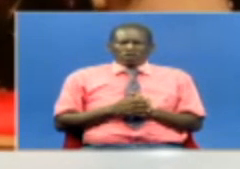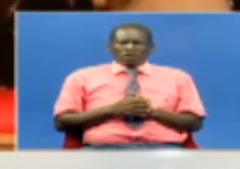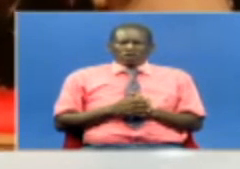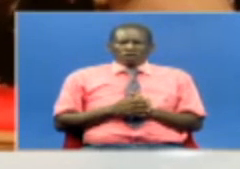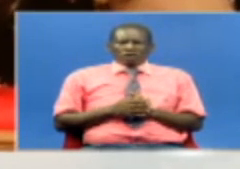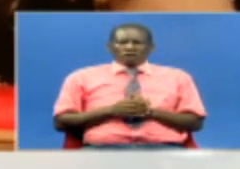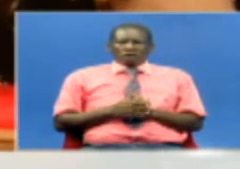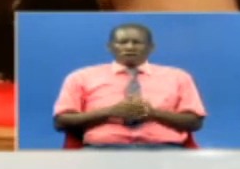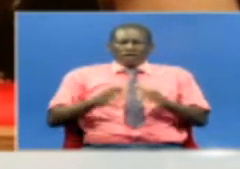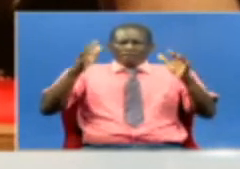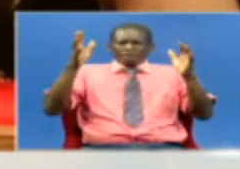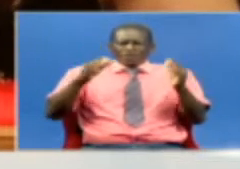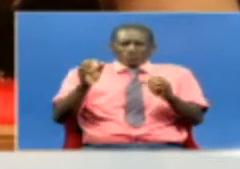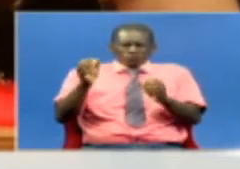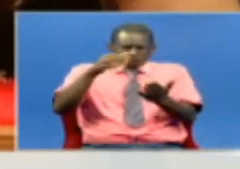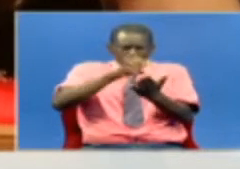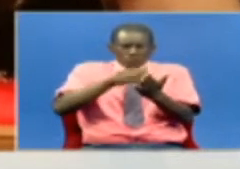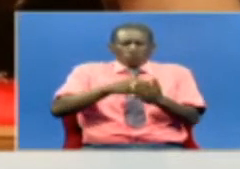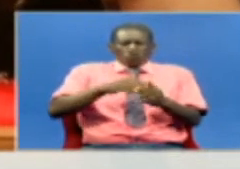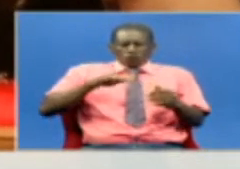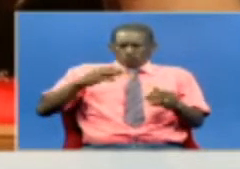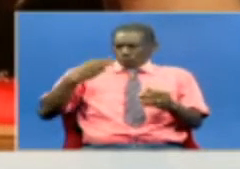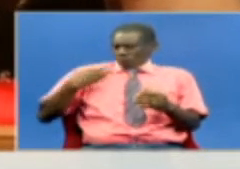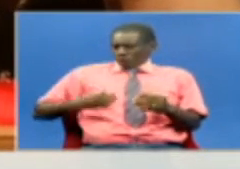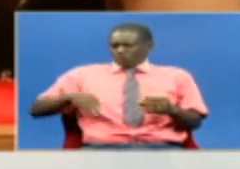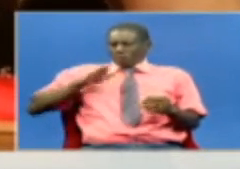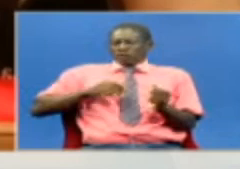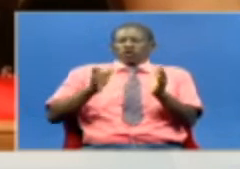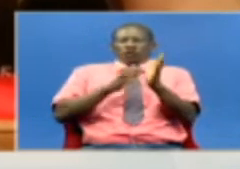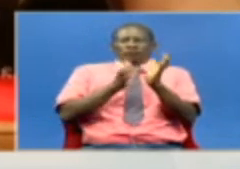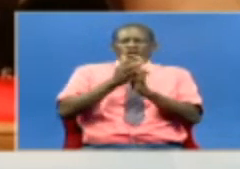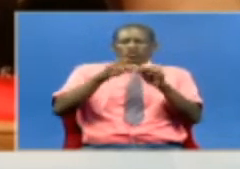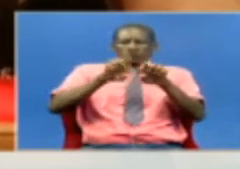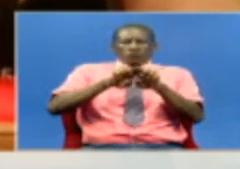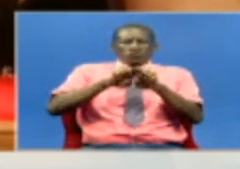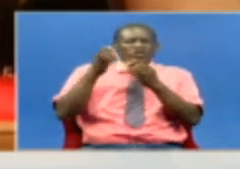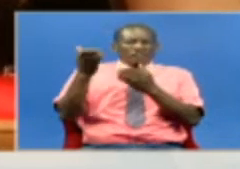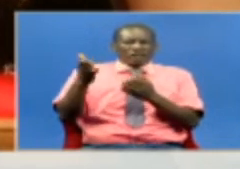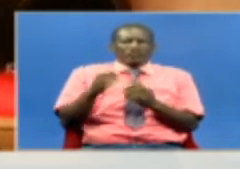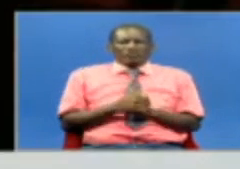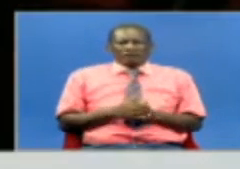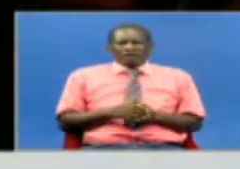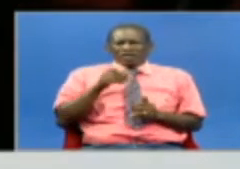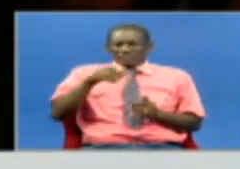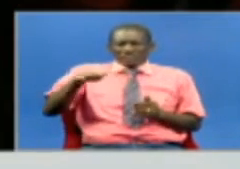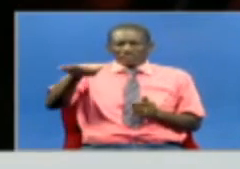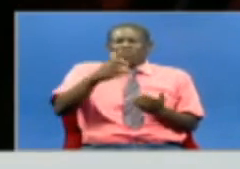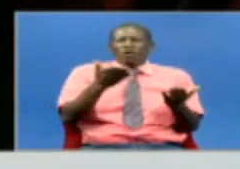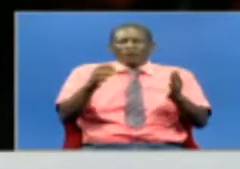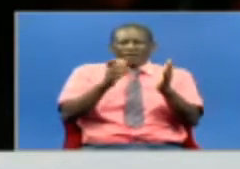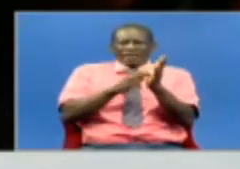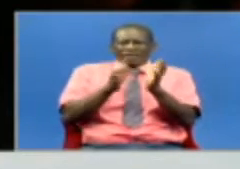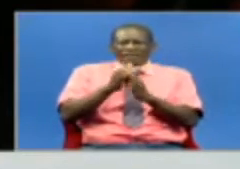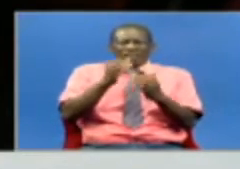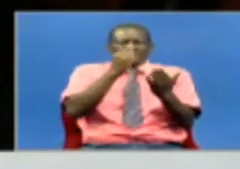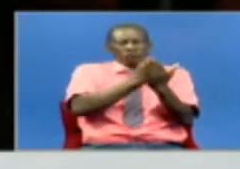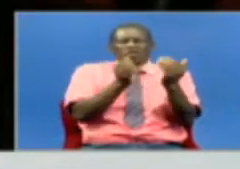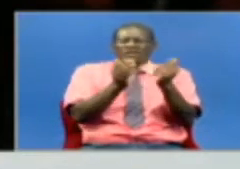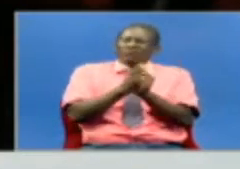A big sculpture of Mary, the mother of Jesus, is also erected. This is the place where Jesus was